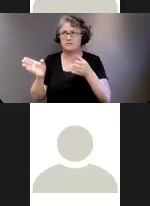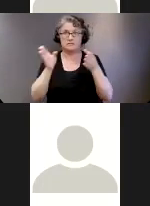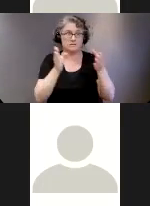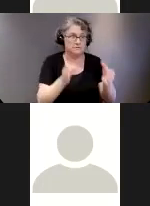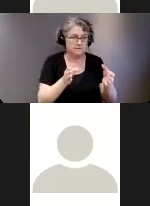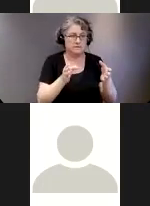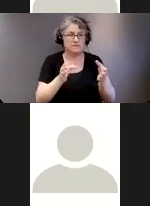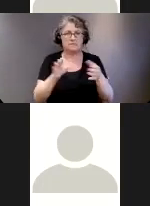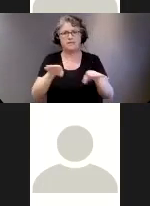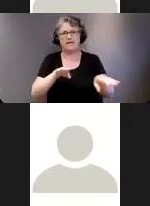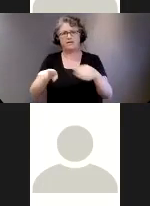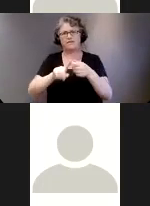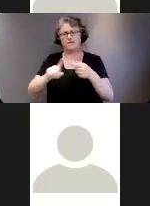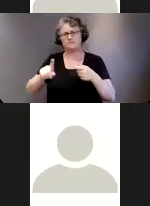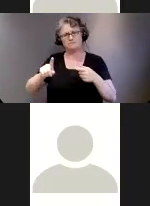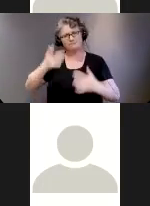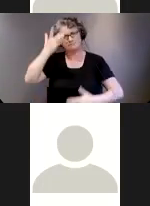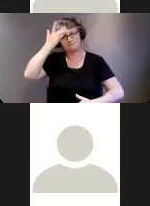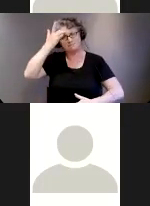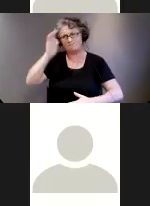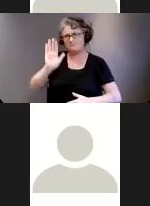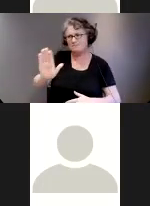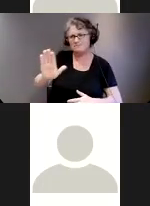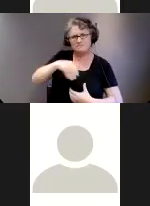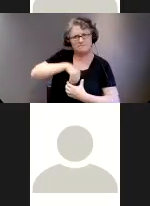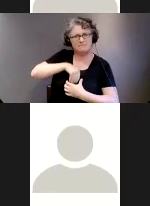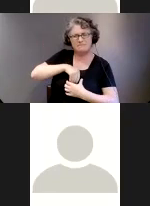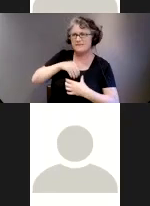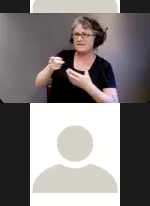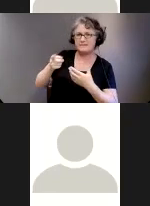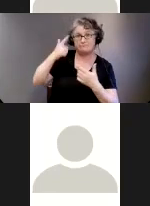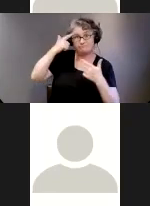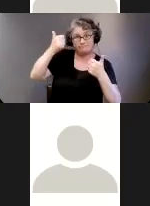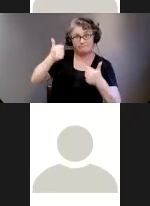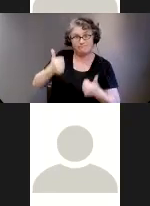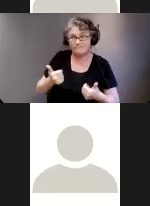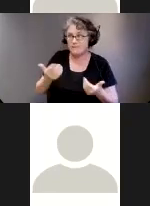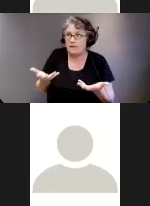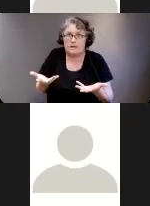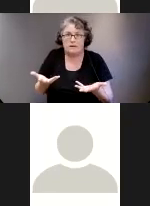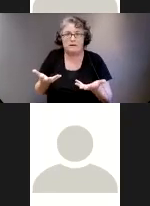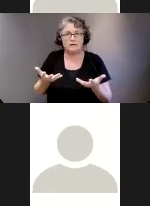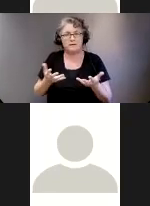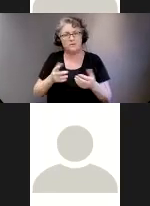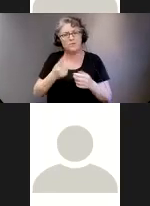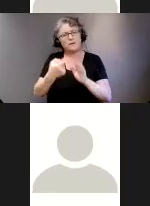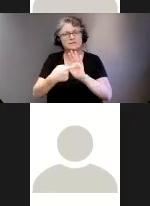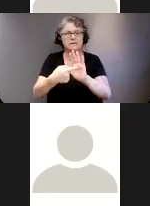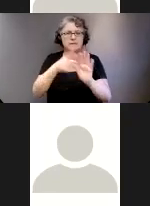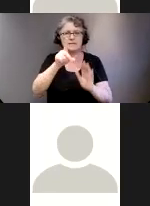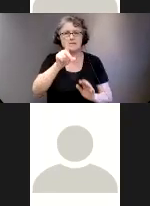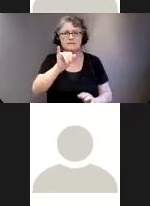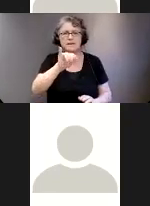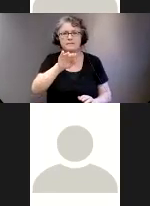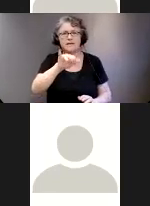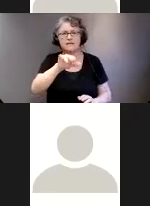from behaviors or symptoms that are actually related to that disease. So dementia would be an example there.